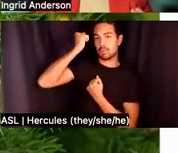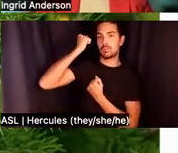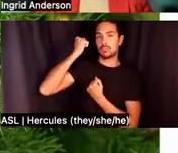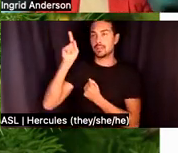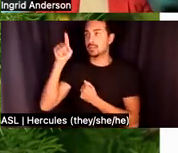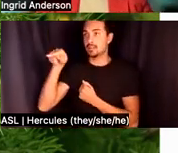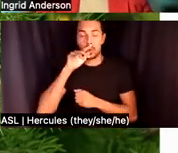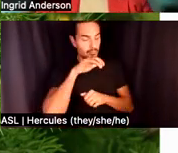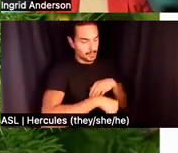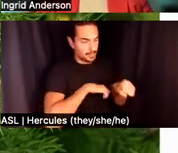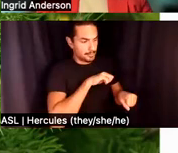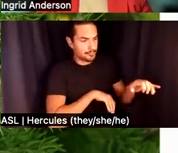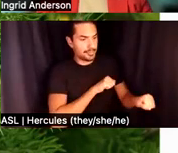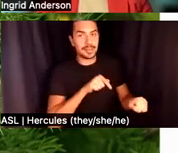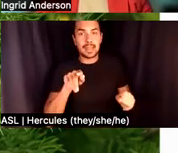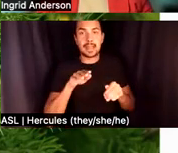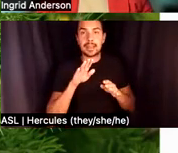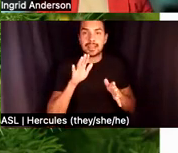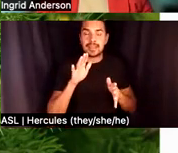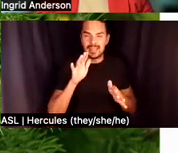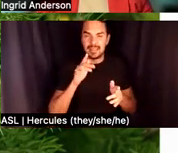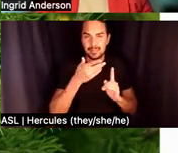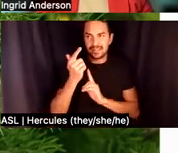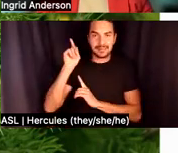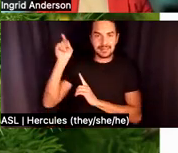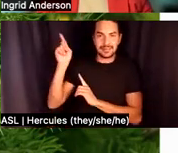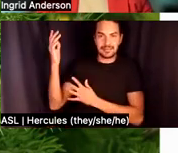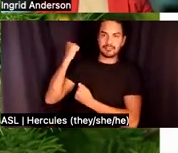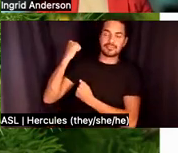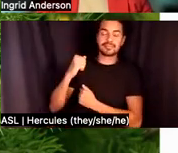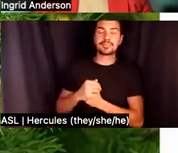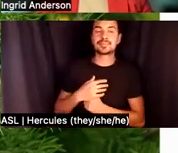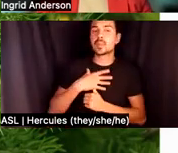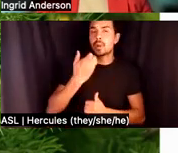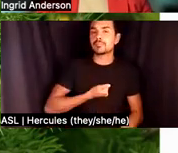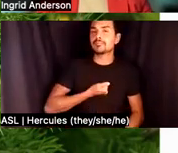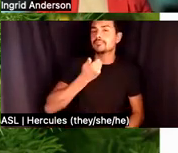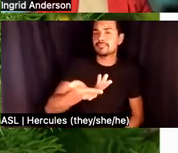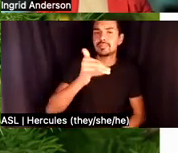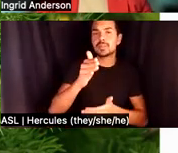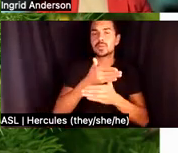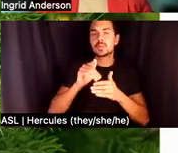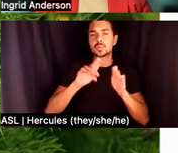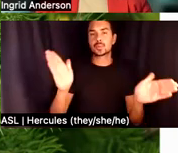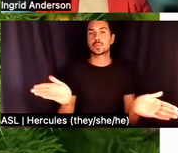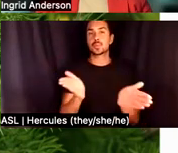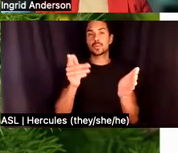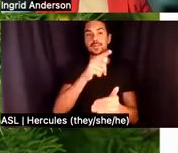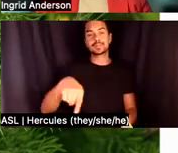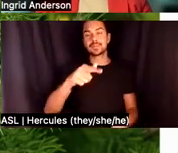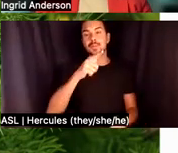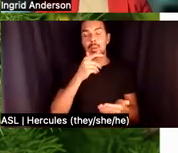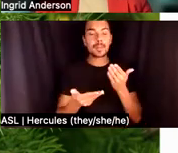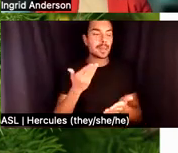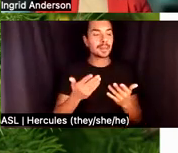and our behaviors are still colonized in that way. And I want to share that story to encourage others who may be in